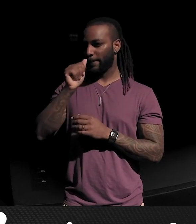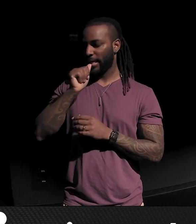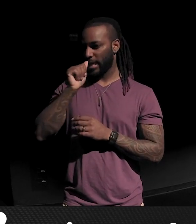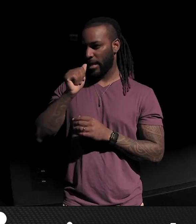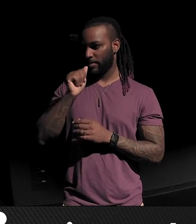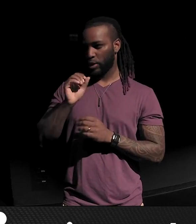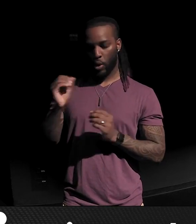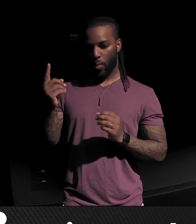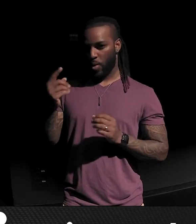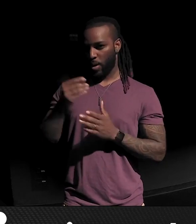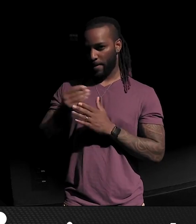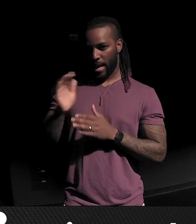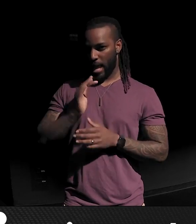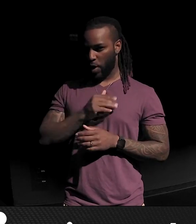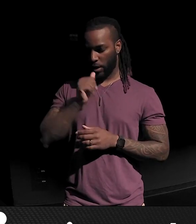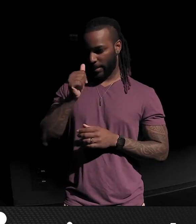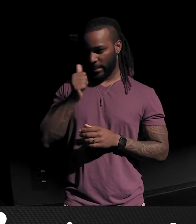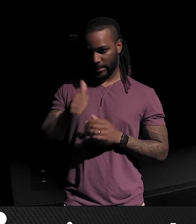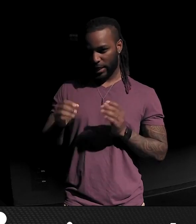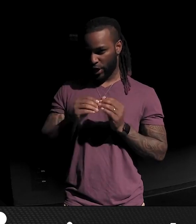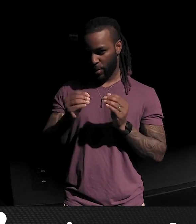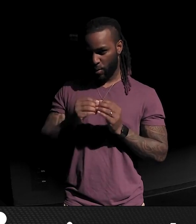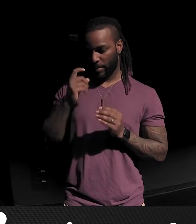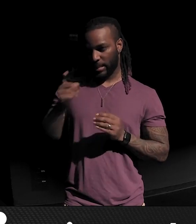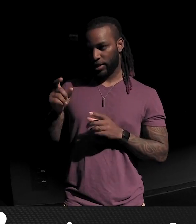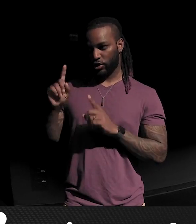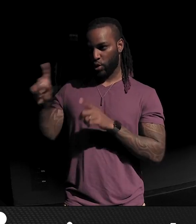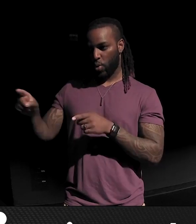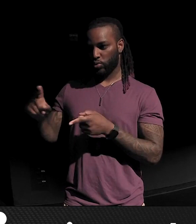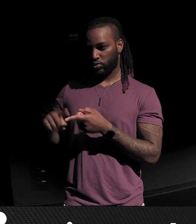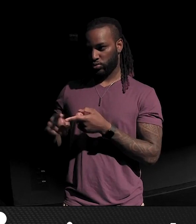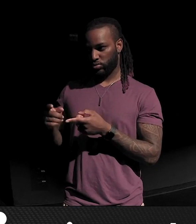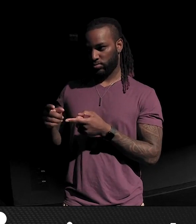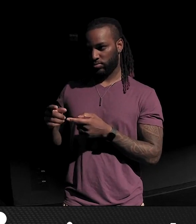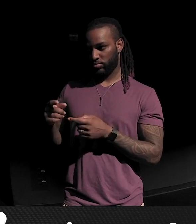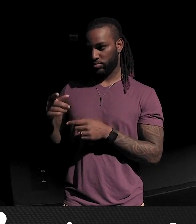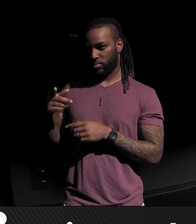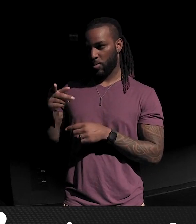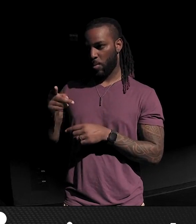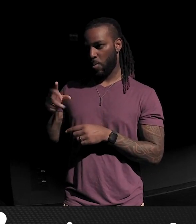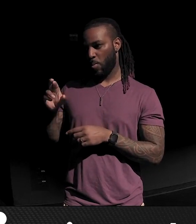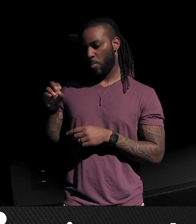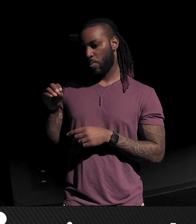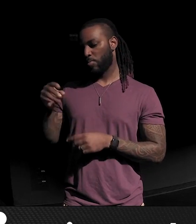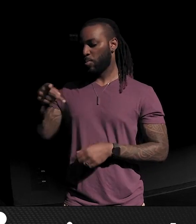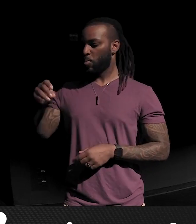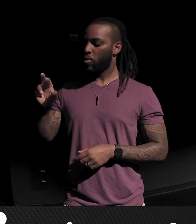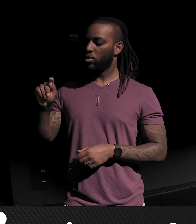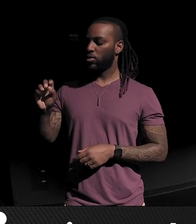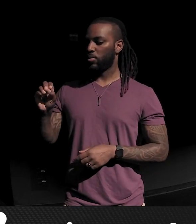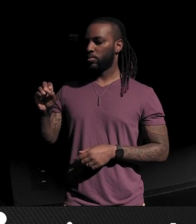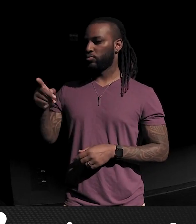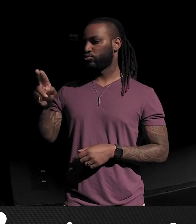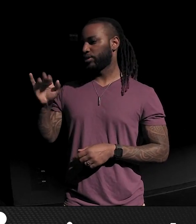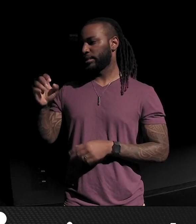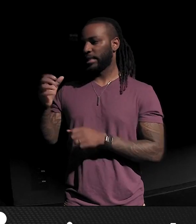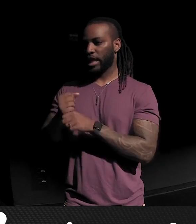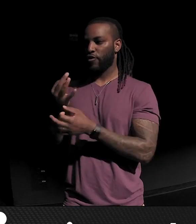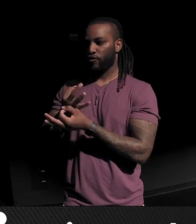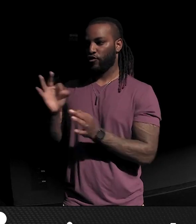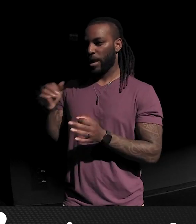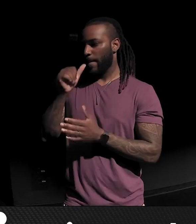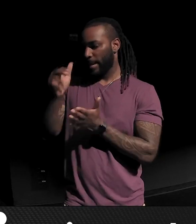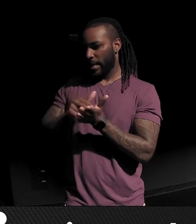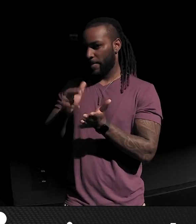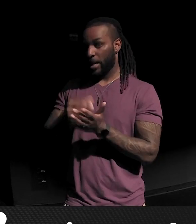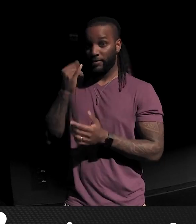peanuts anymore because they can just go down to Port-au-Prince, to the docks, and just get free peanut butter. If somebody would have just asked me,